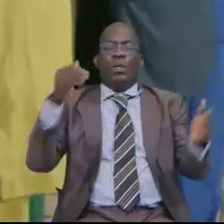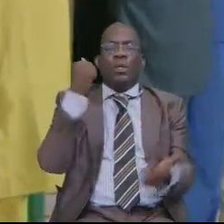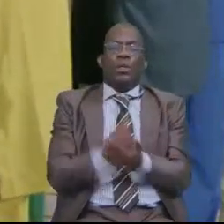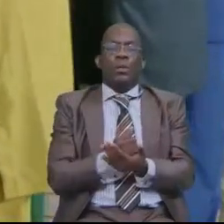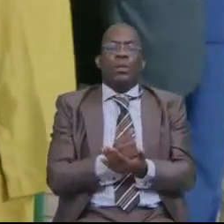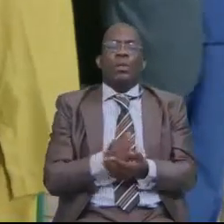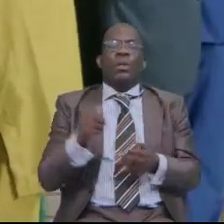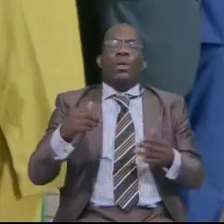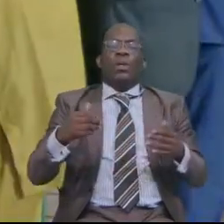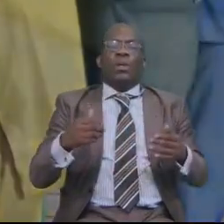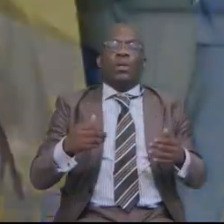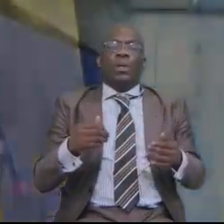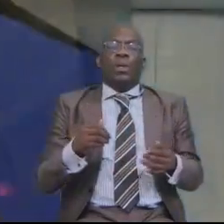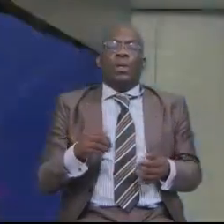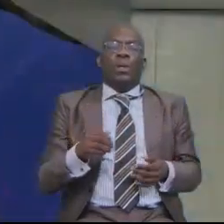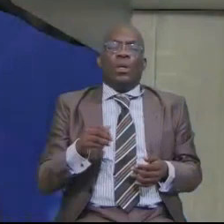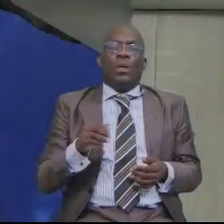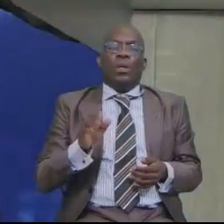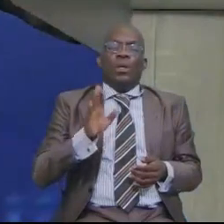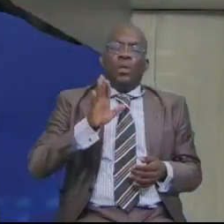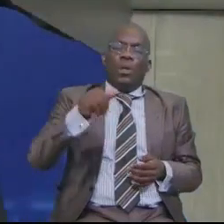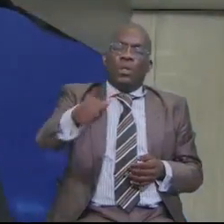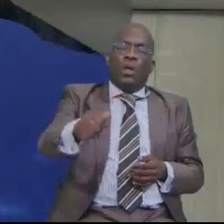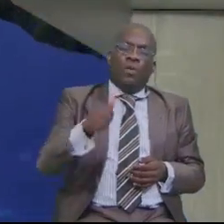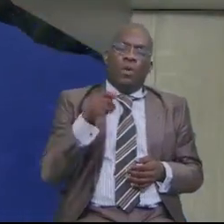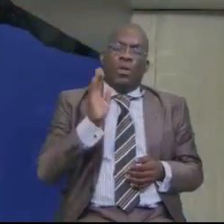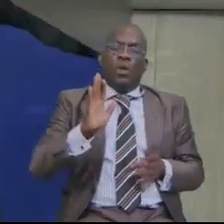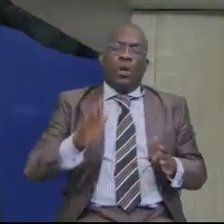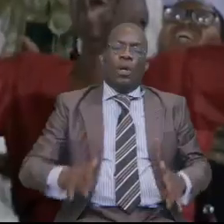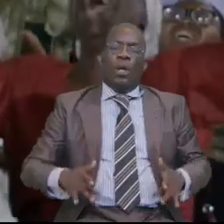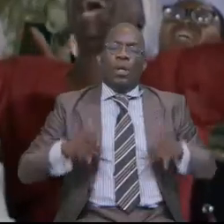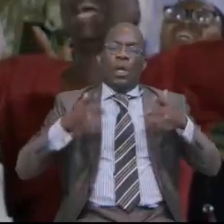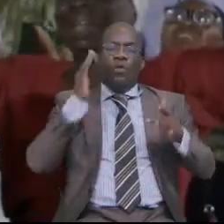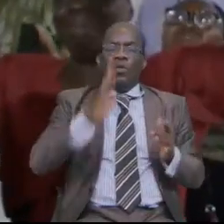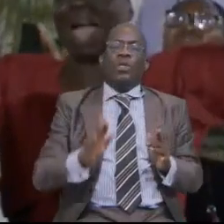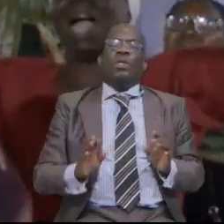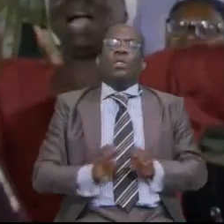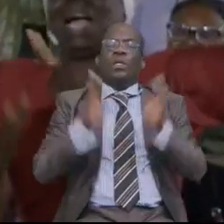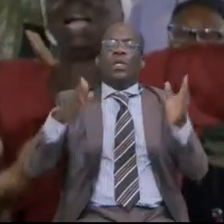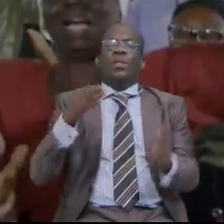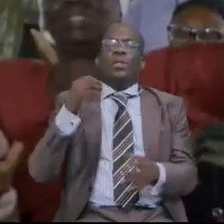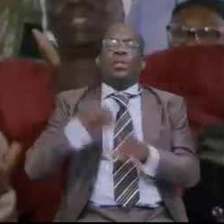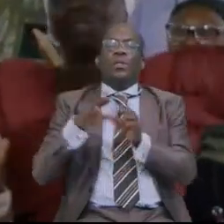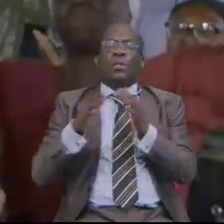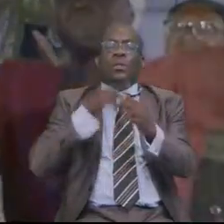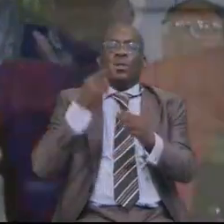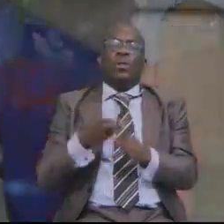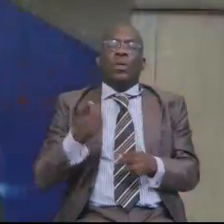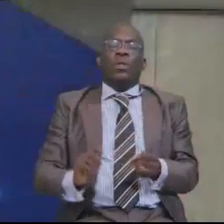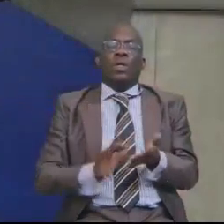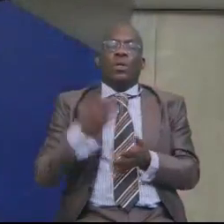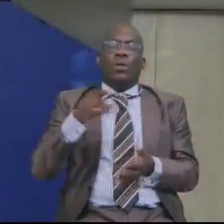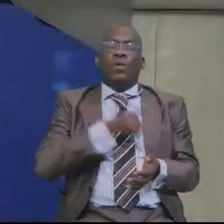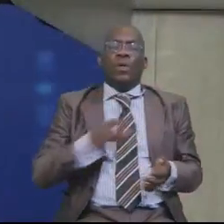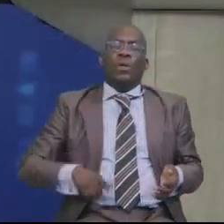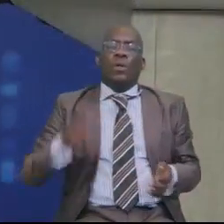Your particular self, your light will shine. The glory of the Lord